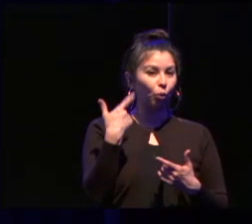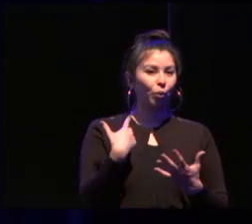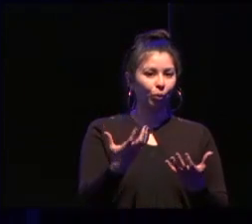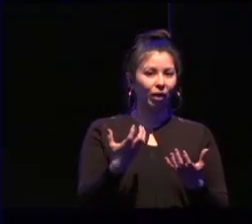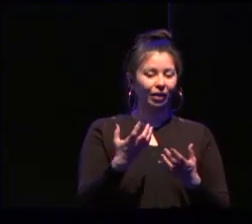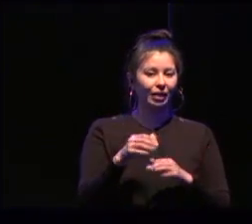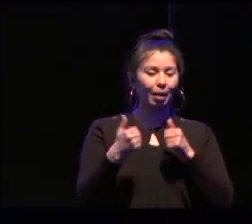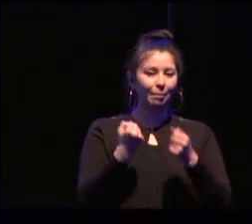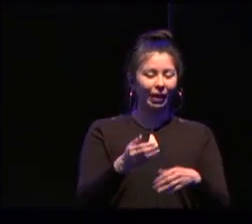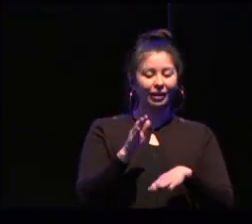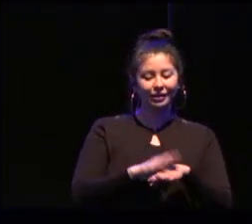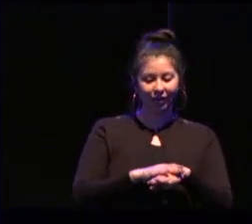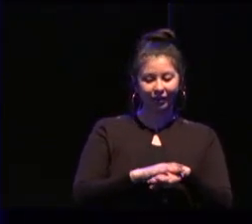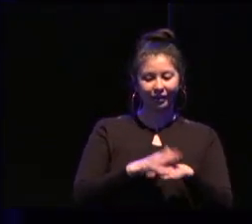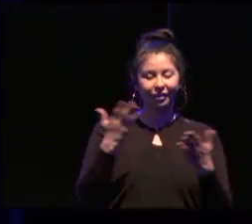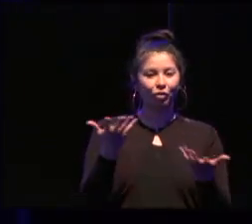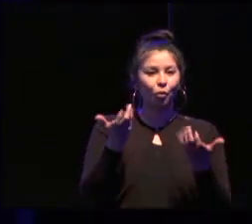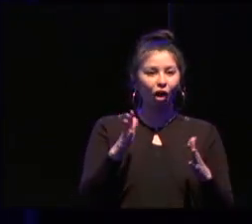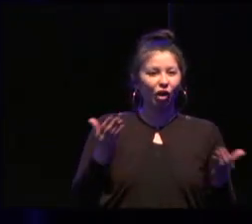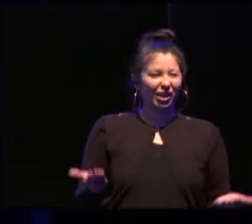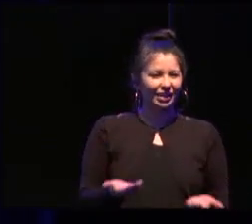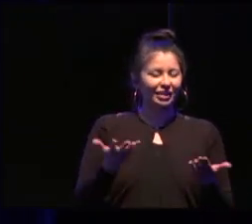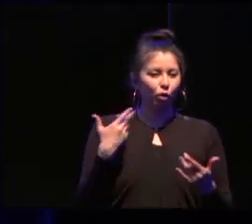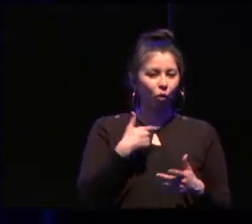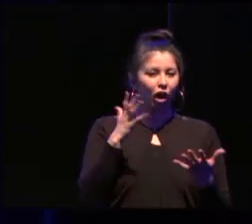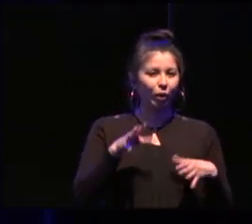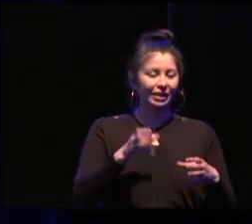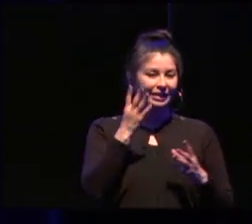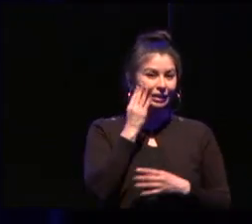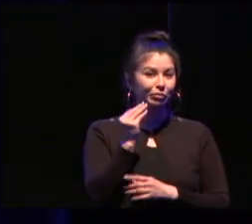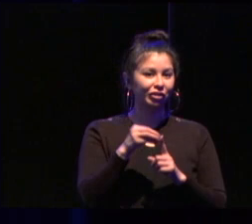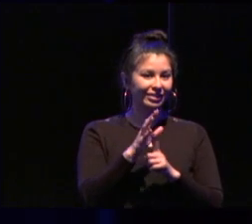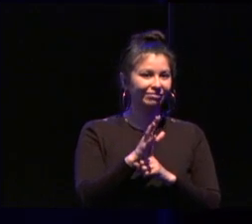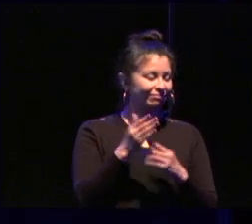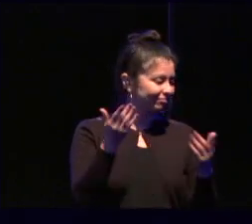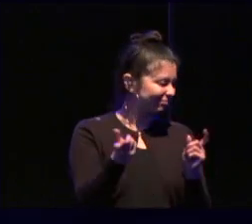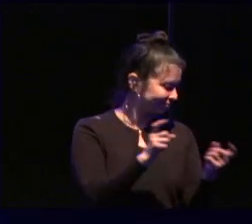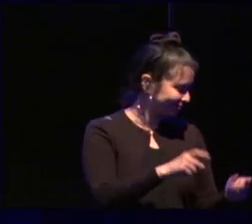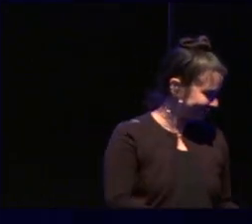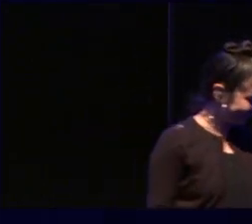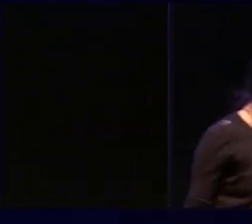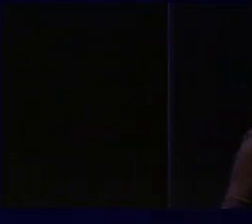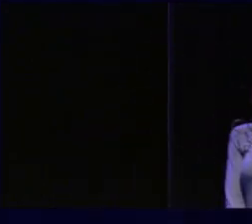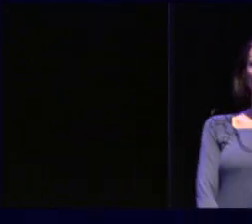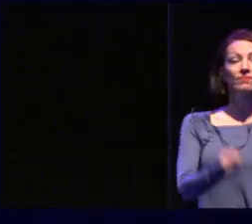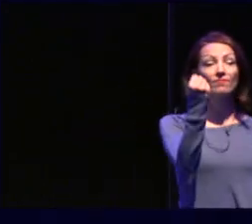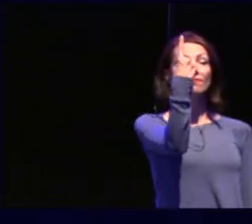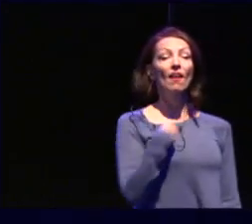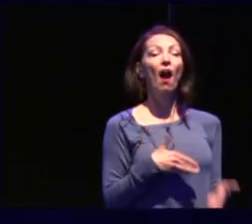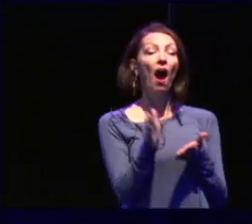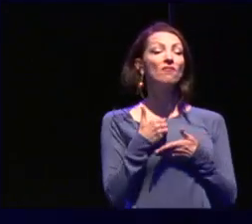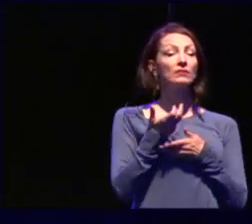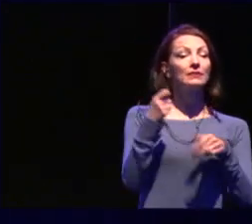want based on what's already here and what we've already experienced. But oftentimes the blessing that is for